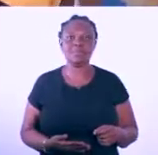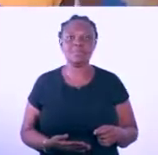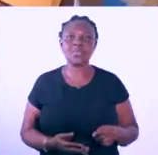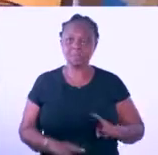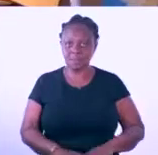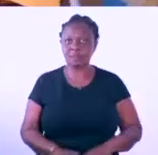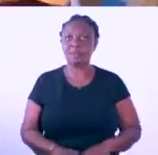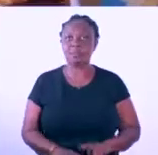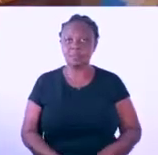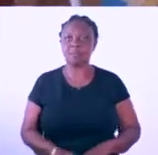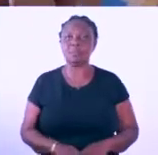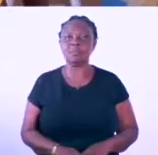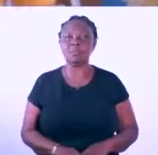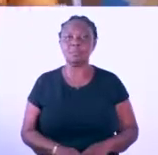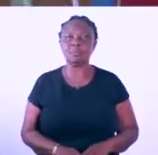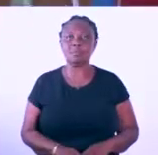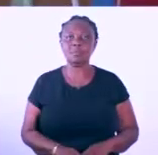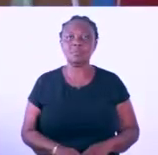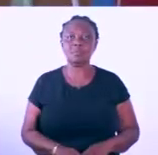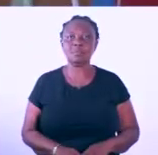You may sit down.